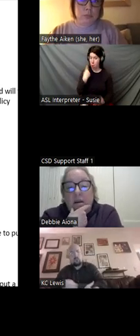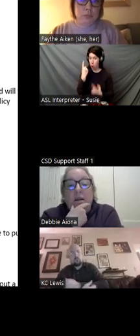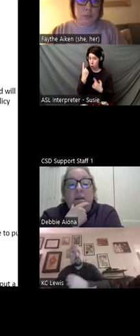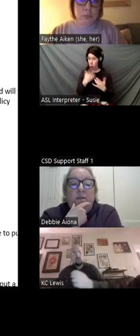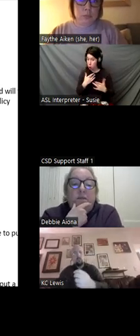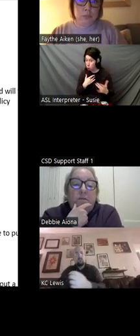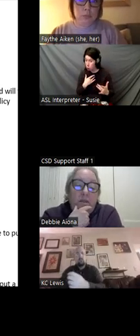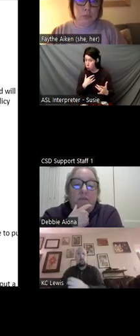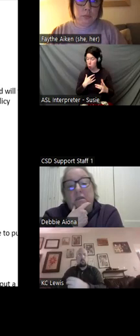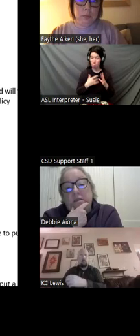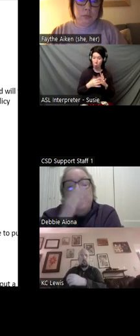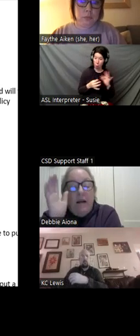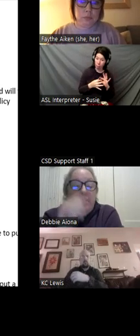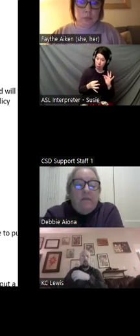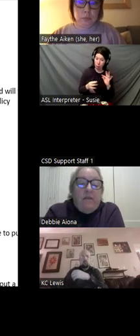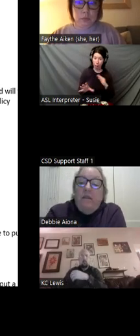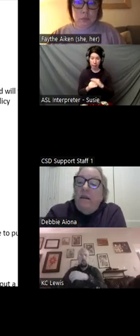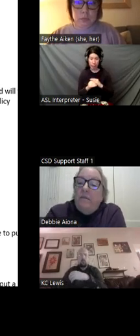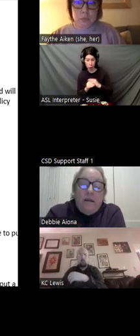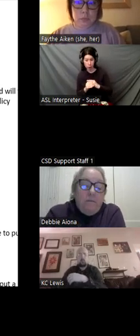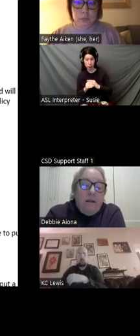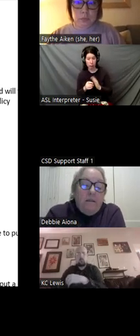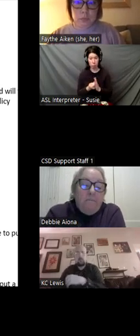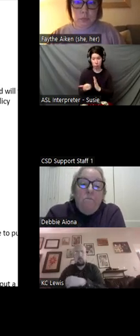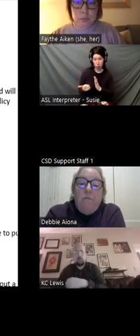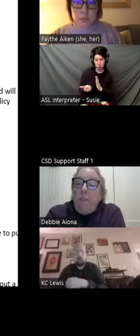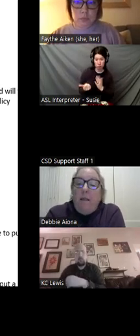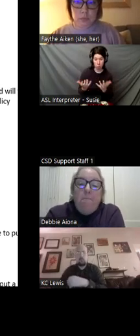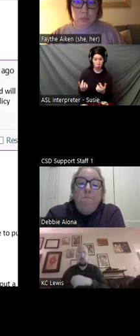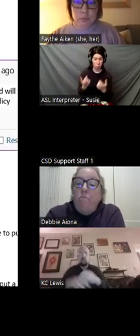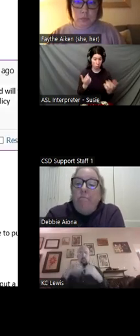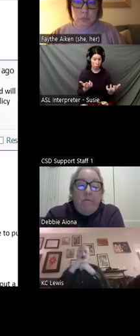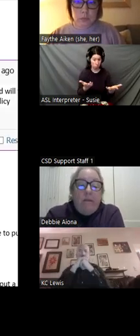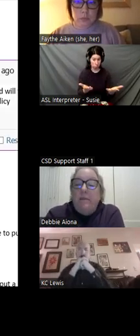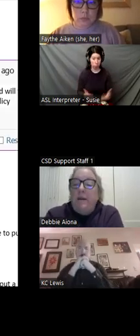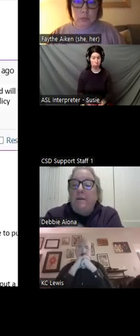concerns, comments, additions, subtractions that they'd like to recommend?